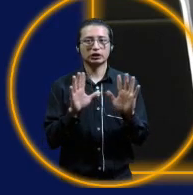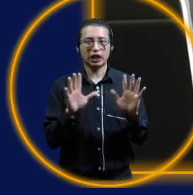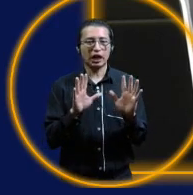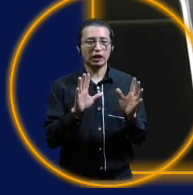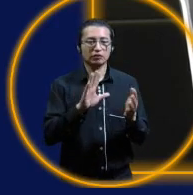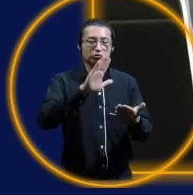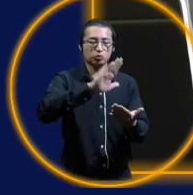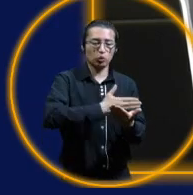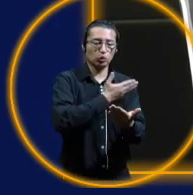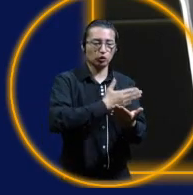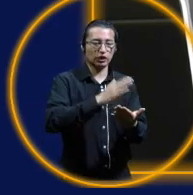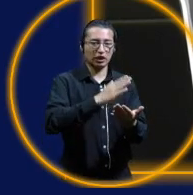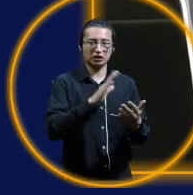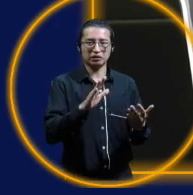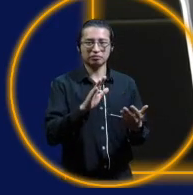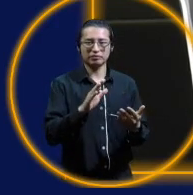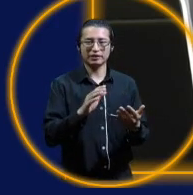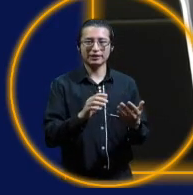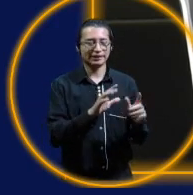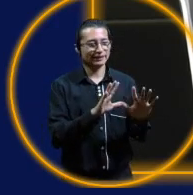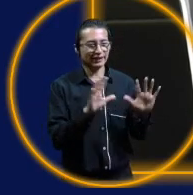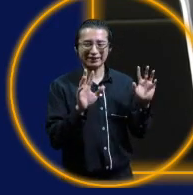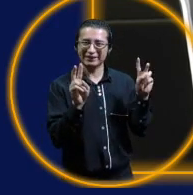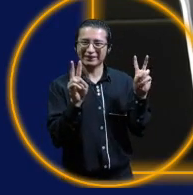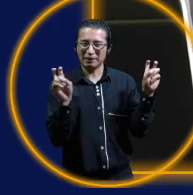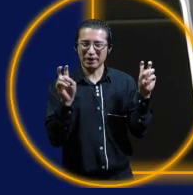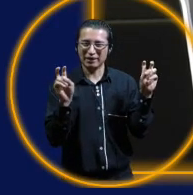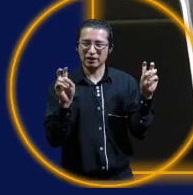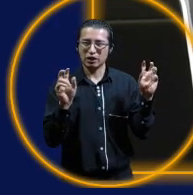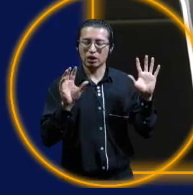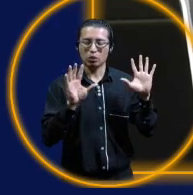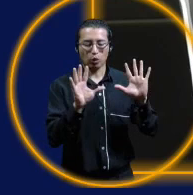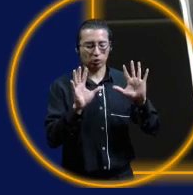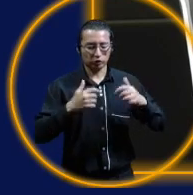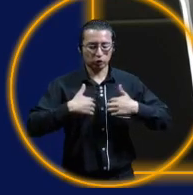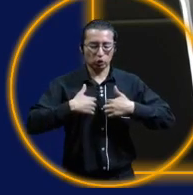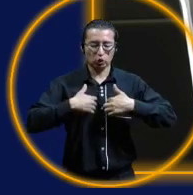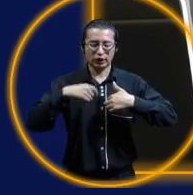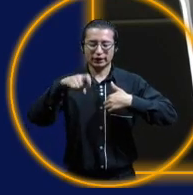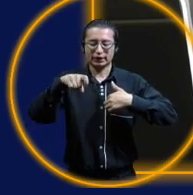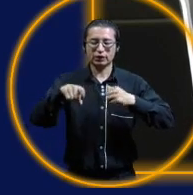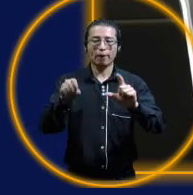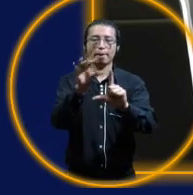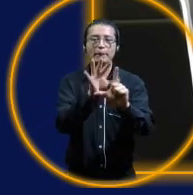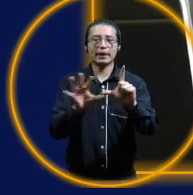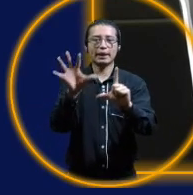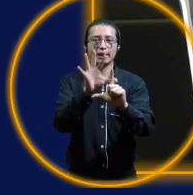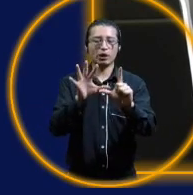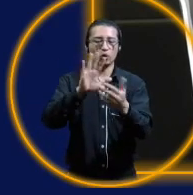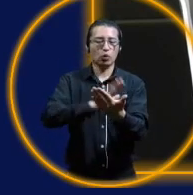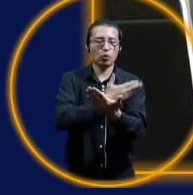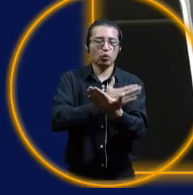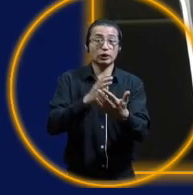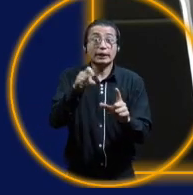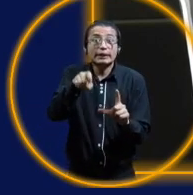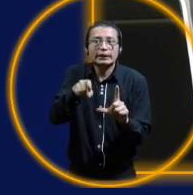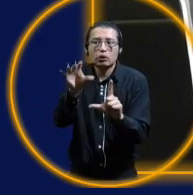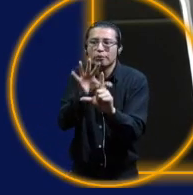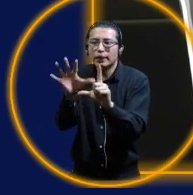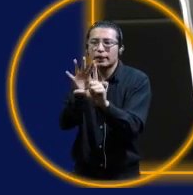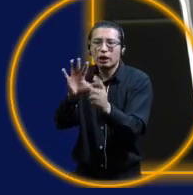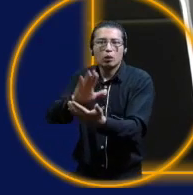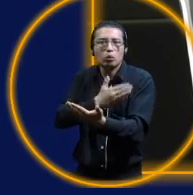one, she was like, I need to make a music video, I want to make a music video, I'm just going to go to a